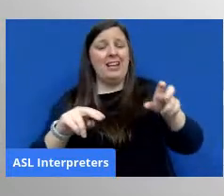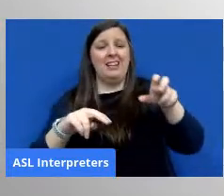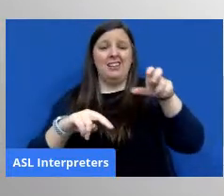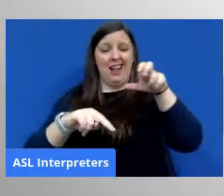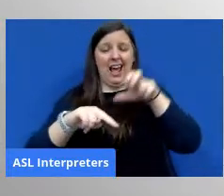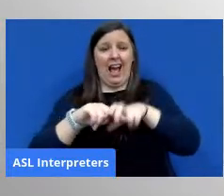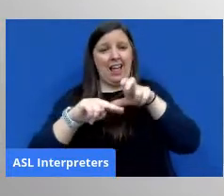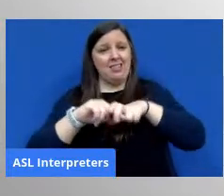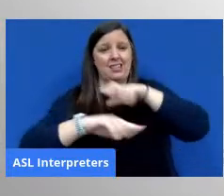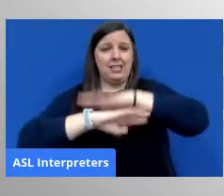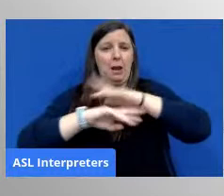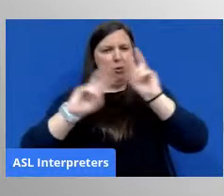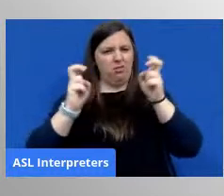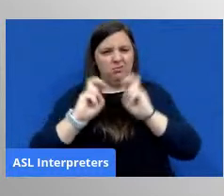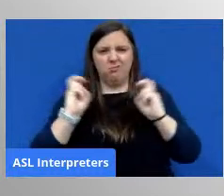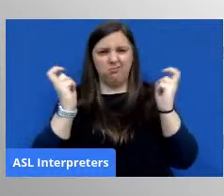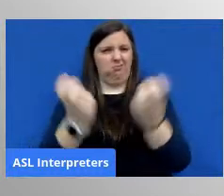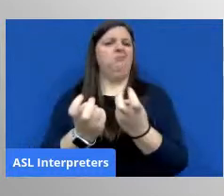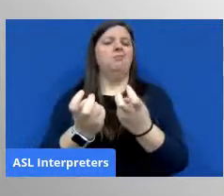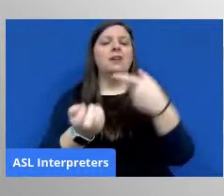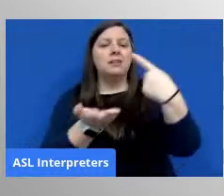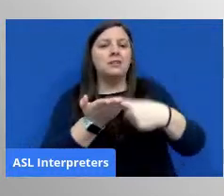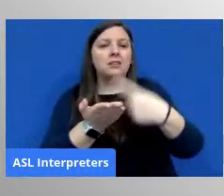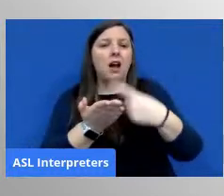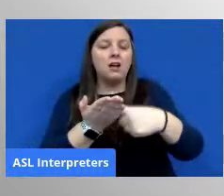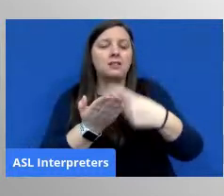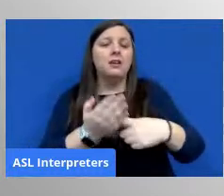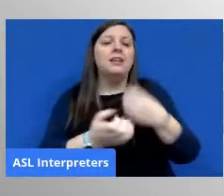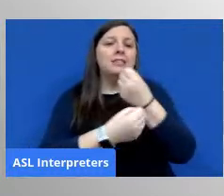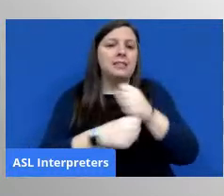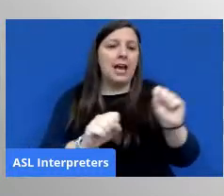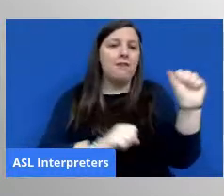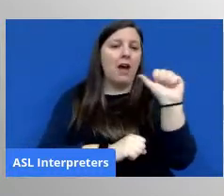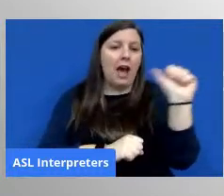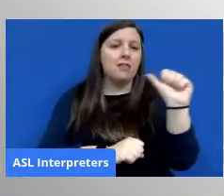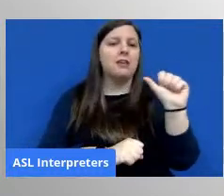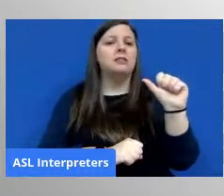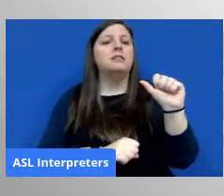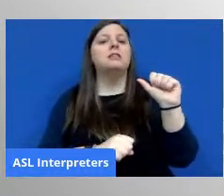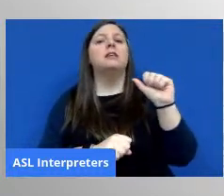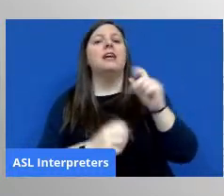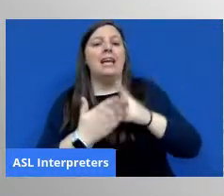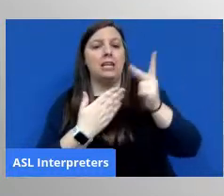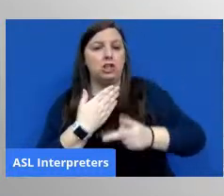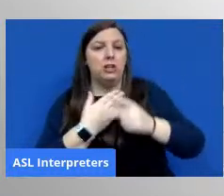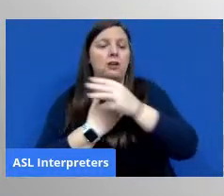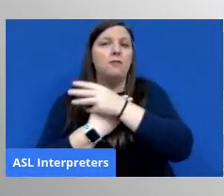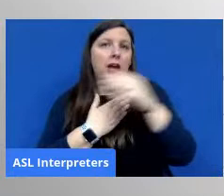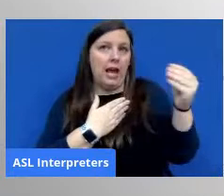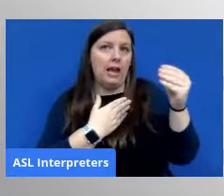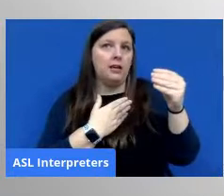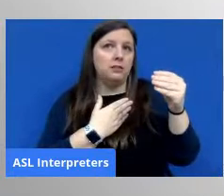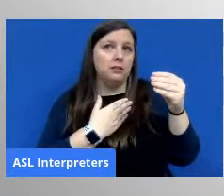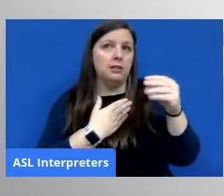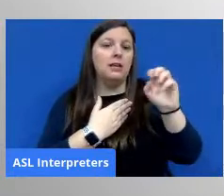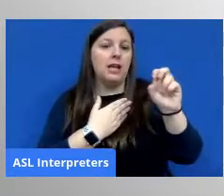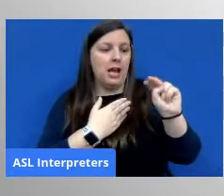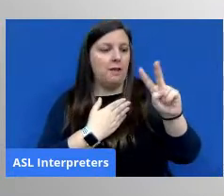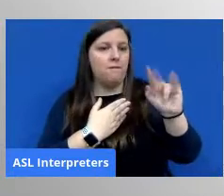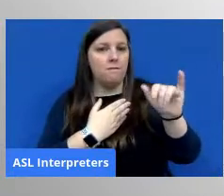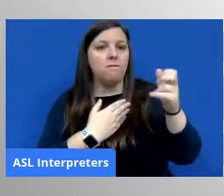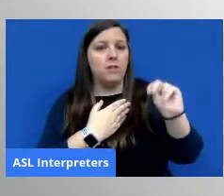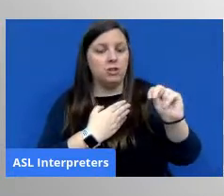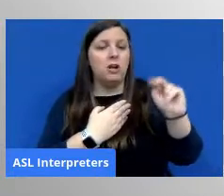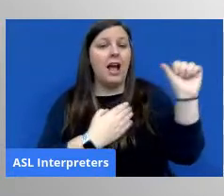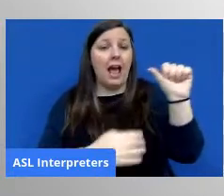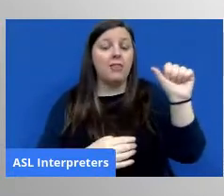Envision Athens, Safe Athens initiative. And so again, I would highly recommend that if we are not as visible